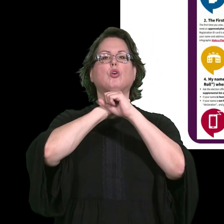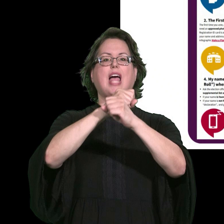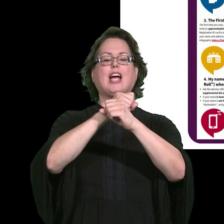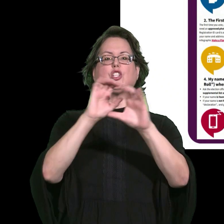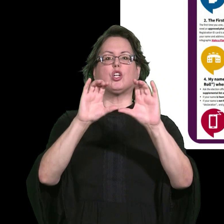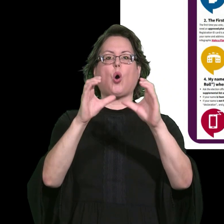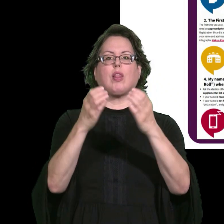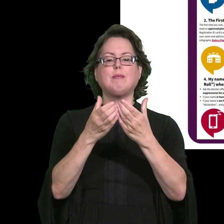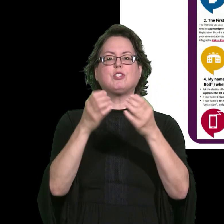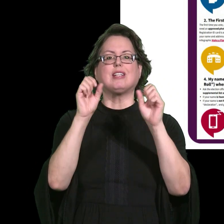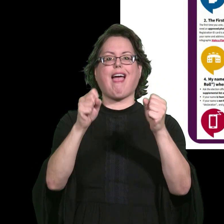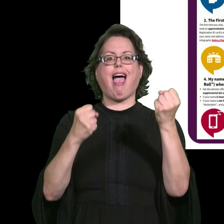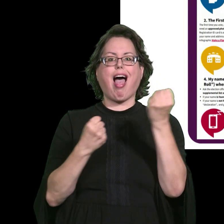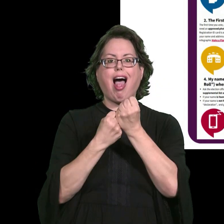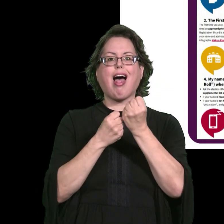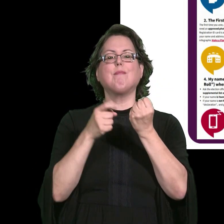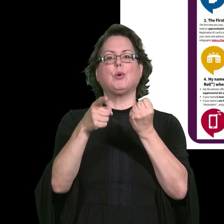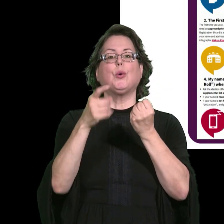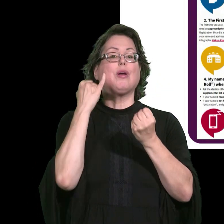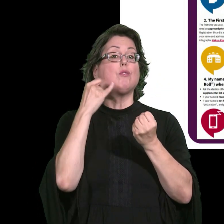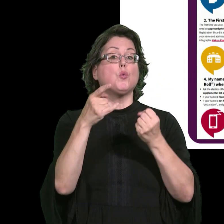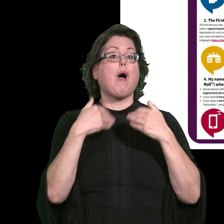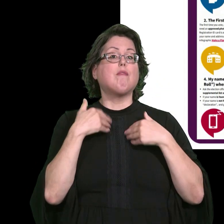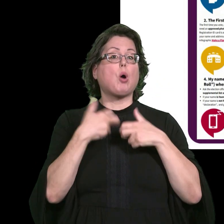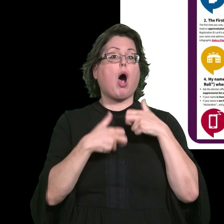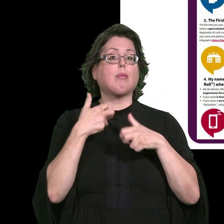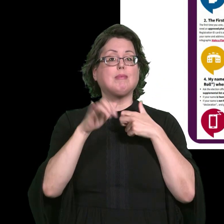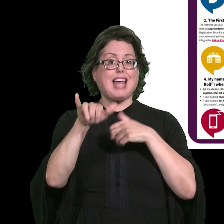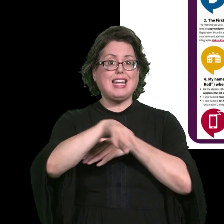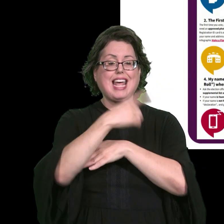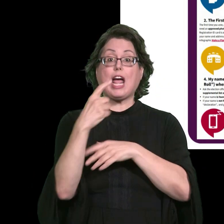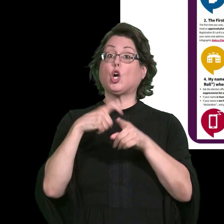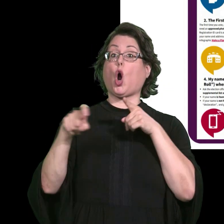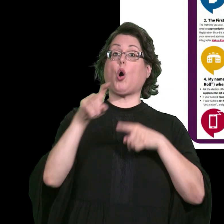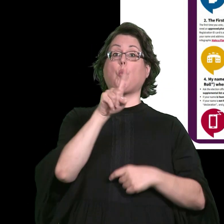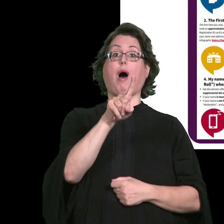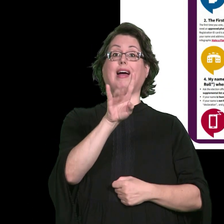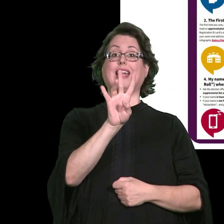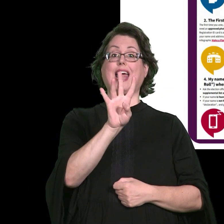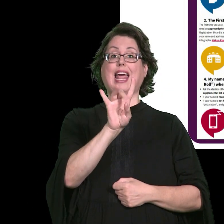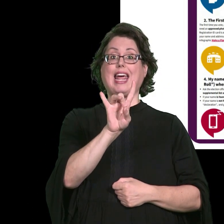who needs help with Election Day problems. You can call